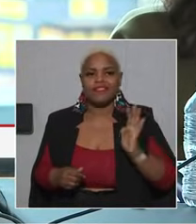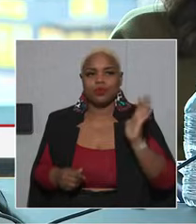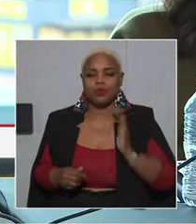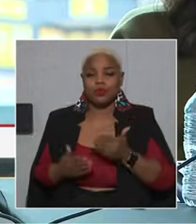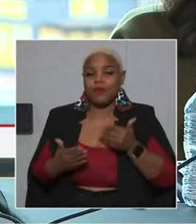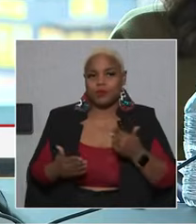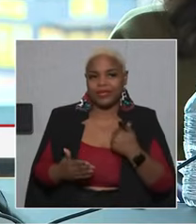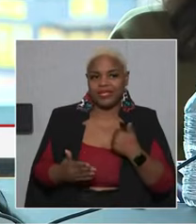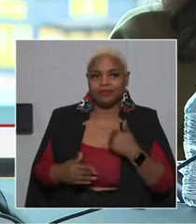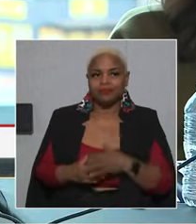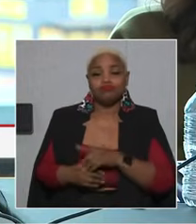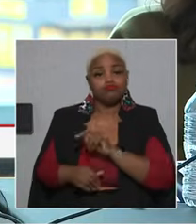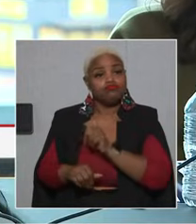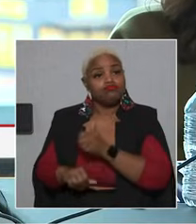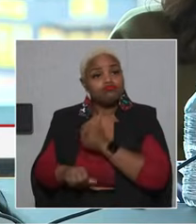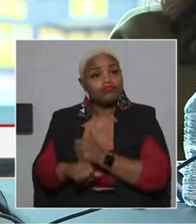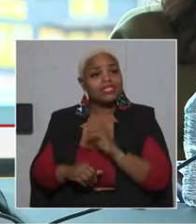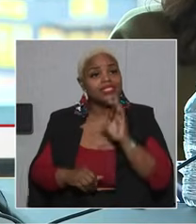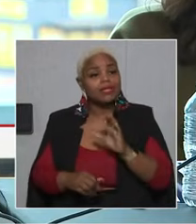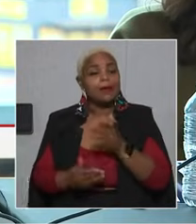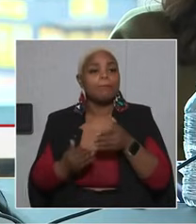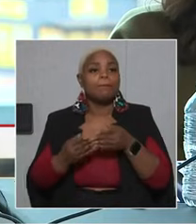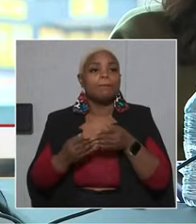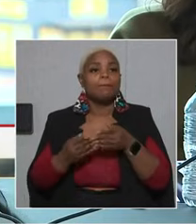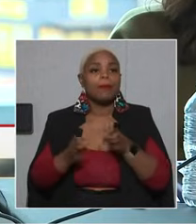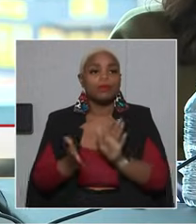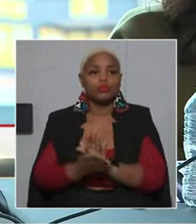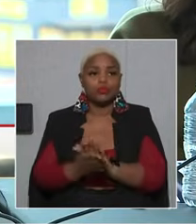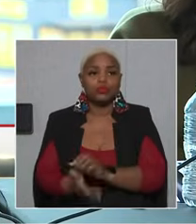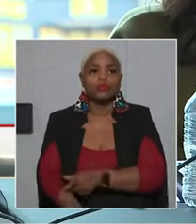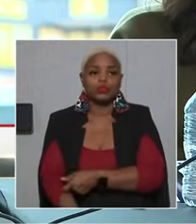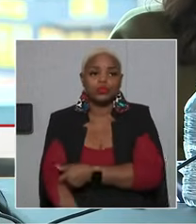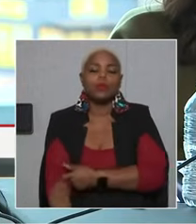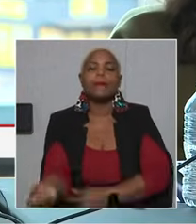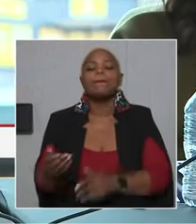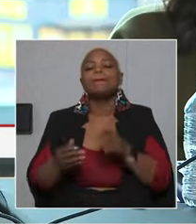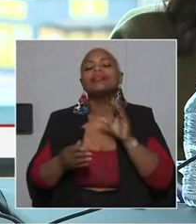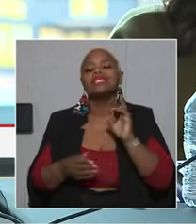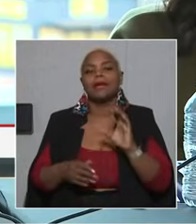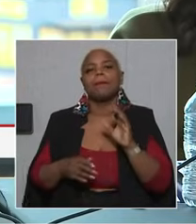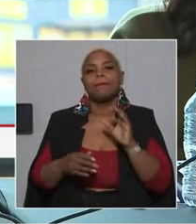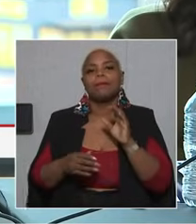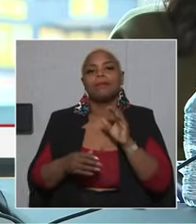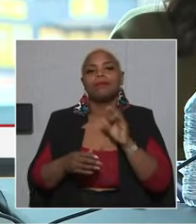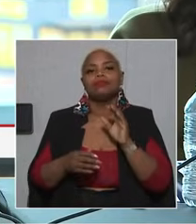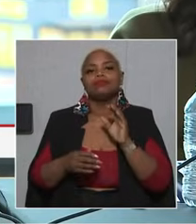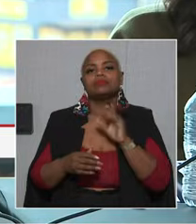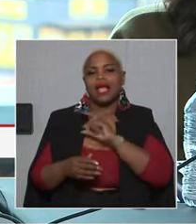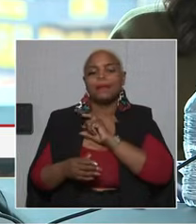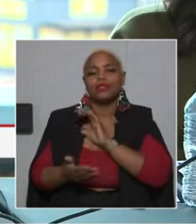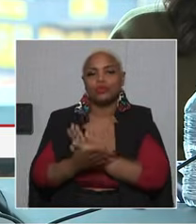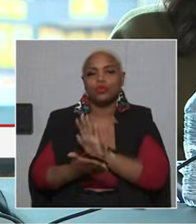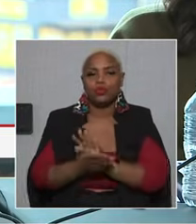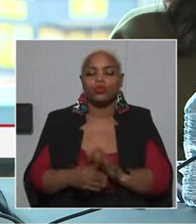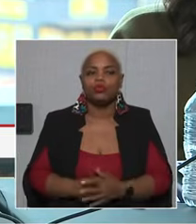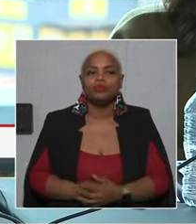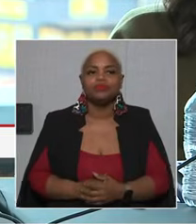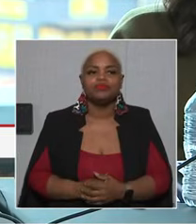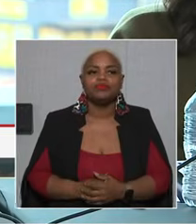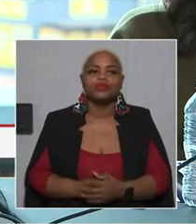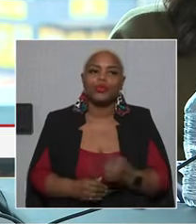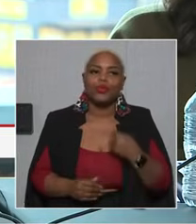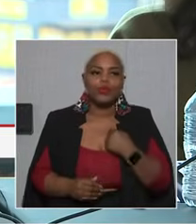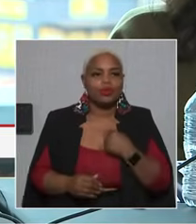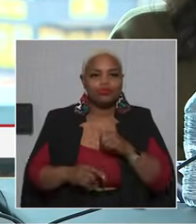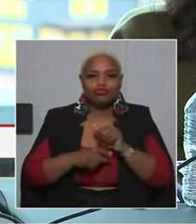a generation of leaders, not just here in MPD, but across the United States. We have a long list of folks in line to take that